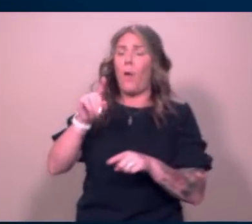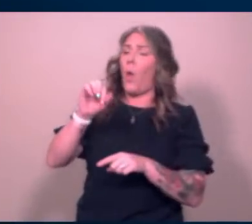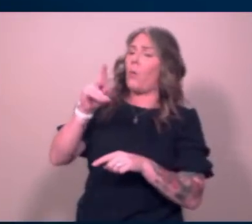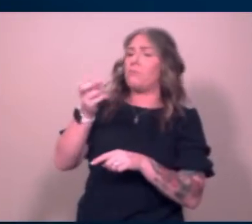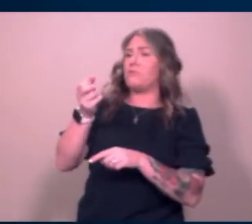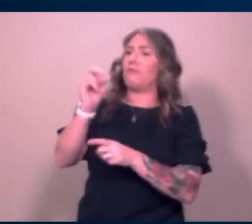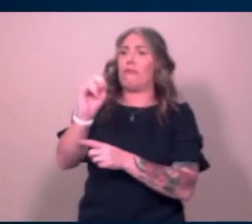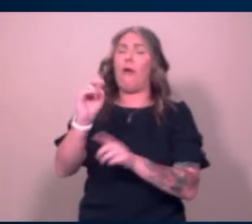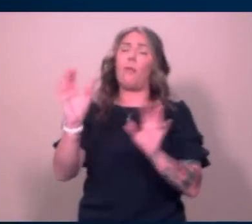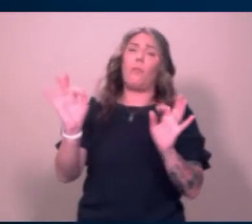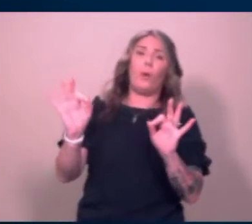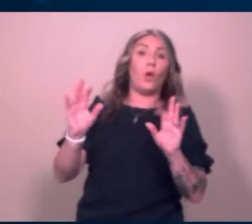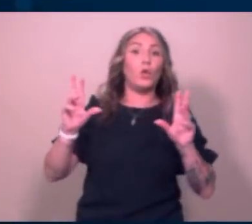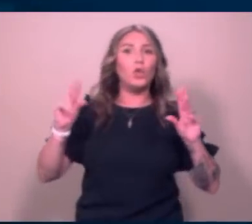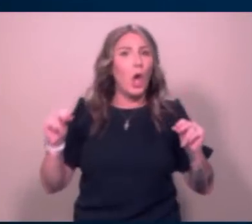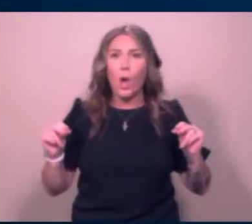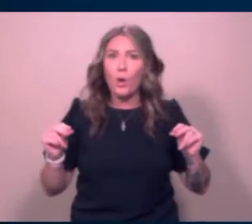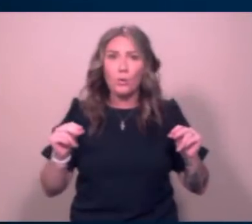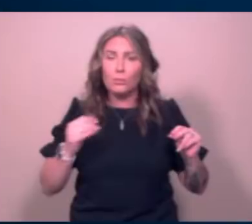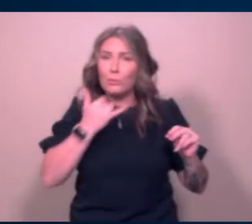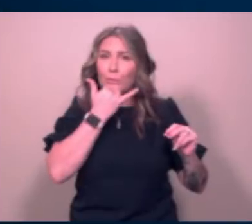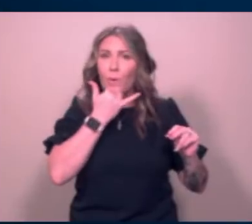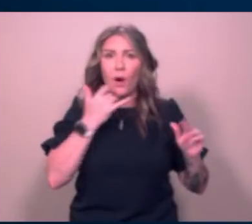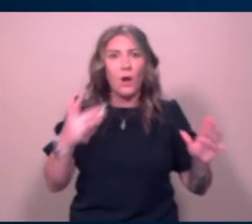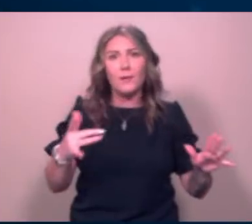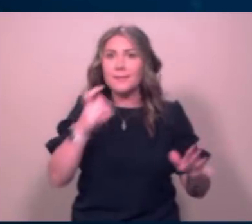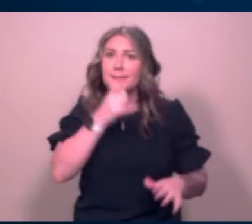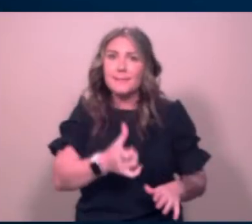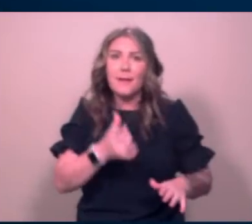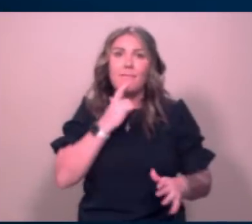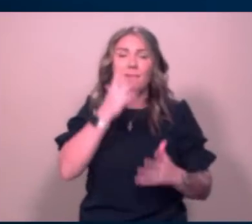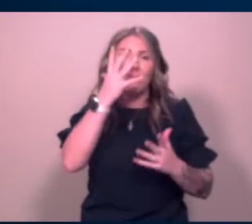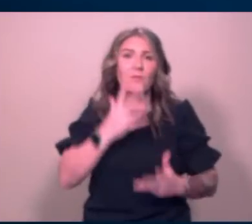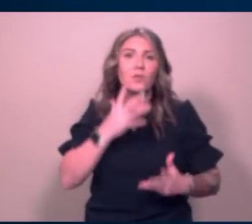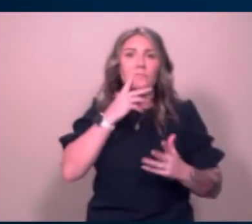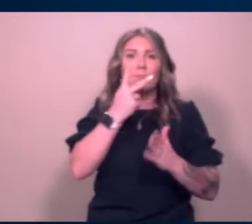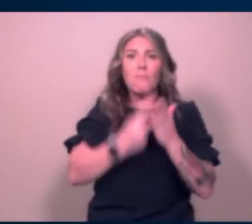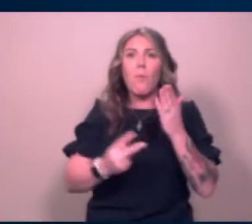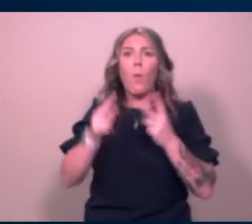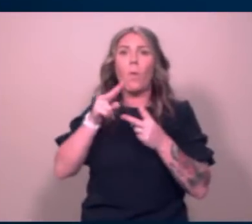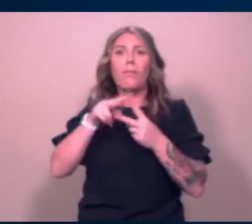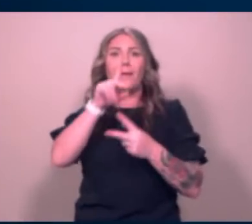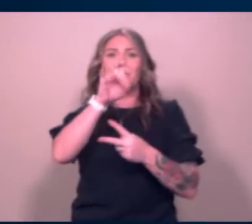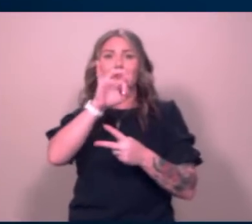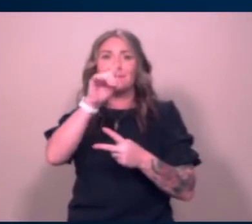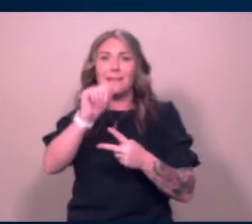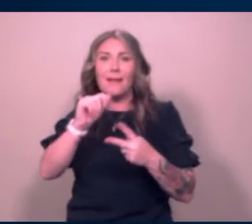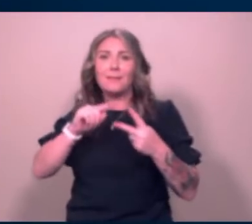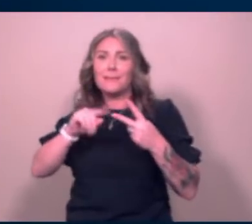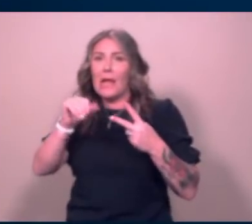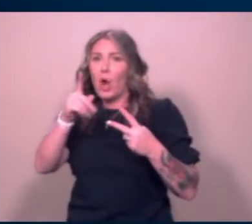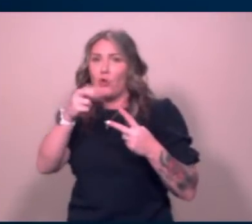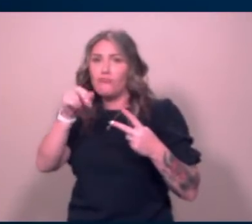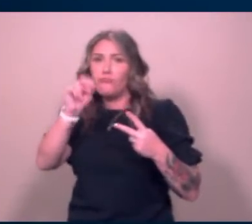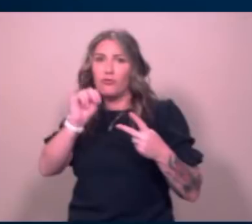cold, no, it's not. And unfortunately, we have both Delta and Omicron around. Dr. Mark Steele,